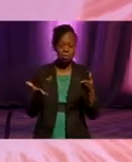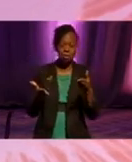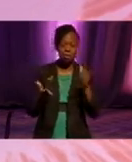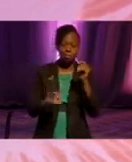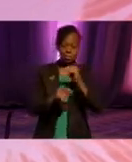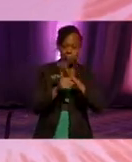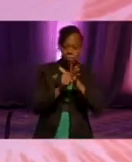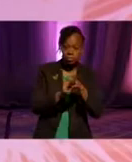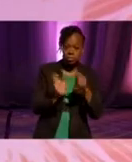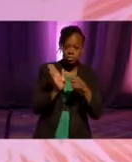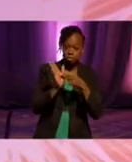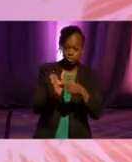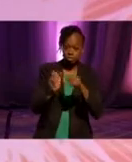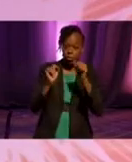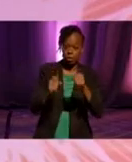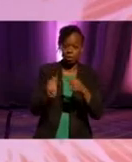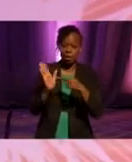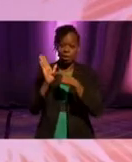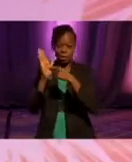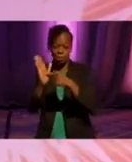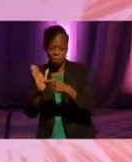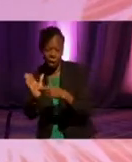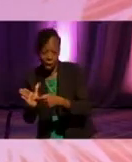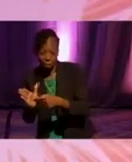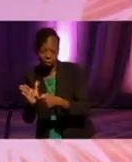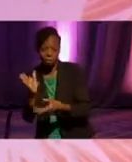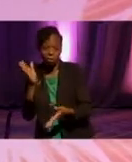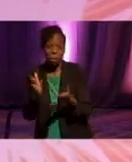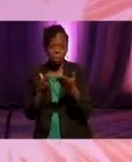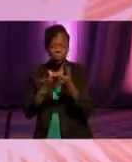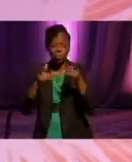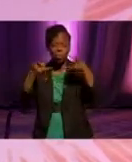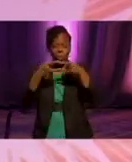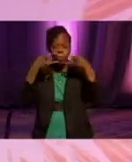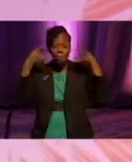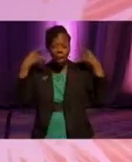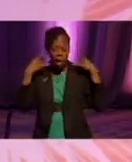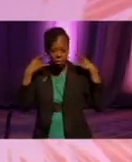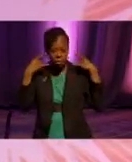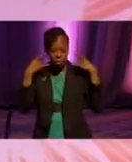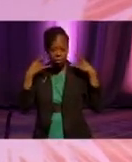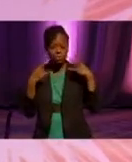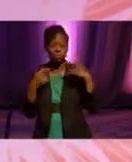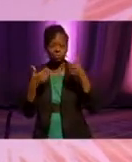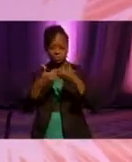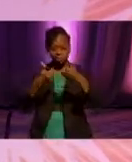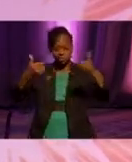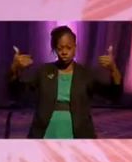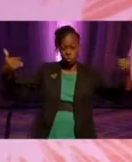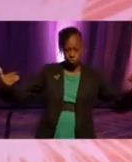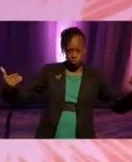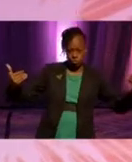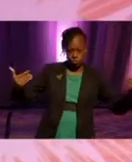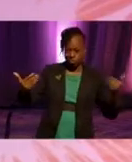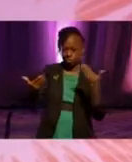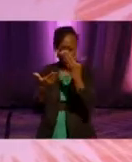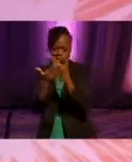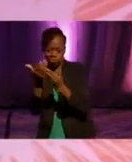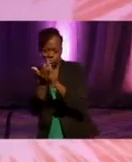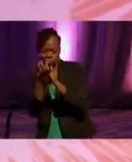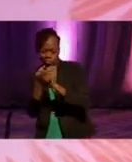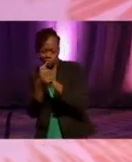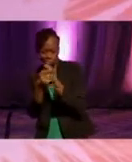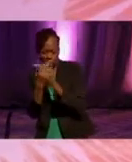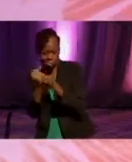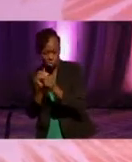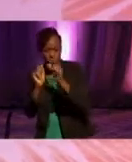an intervention, whether it's mask wearing or social distancing or hand washing. We can apply it, and we